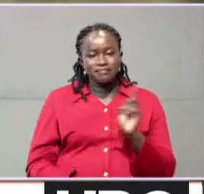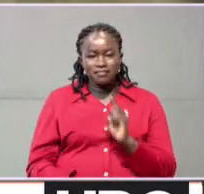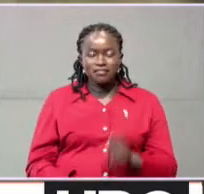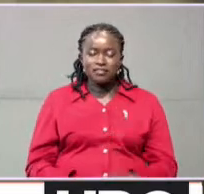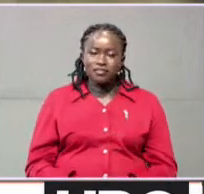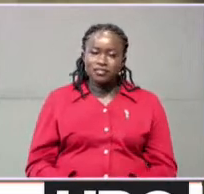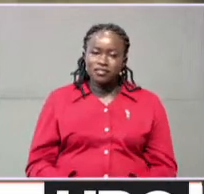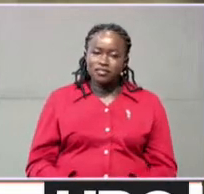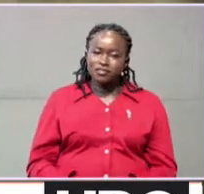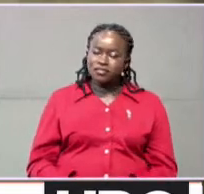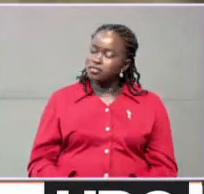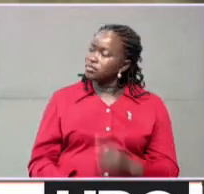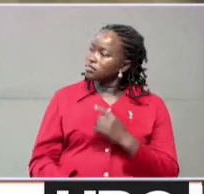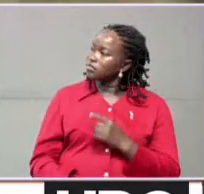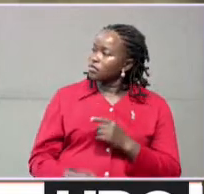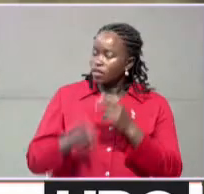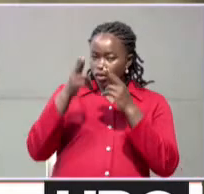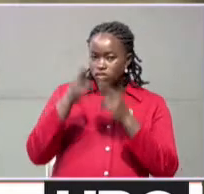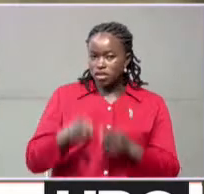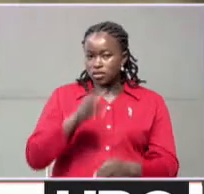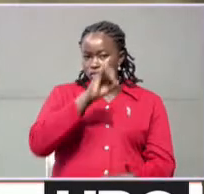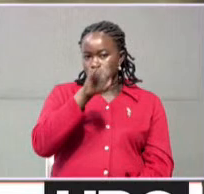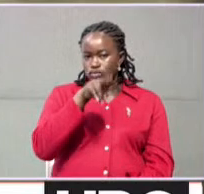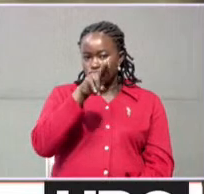honorable juliet bashisha